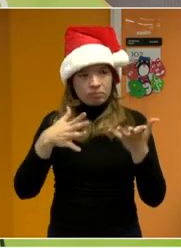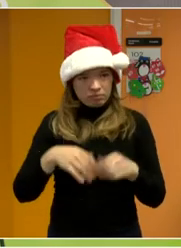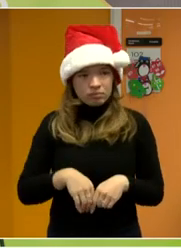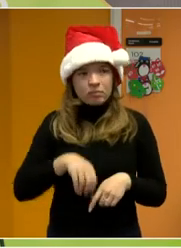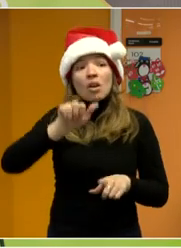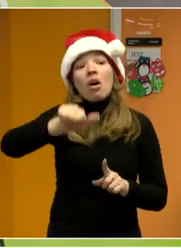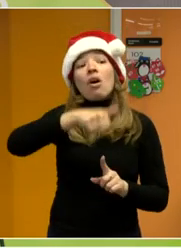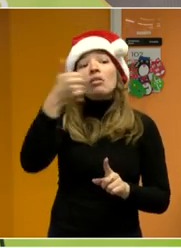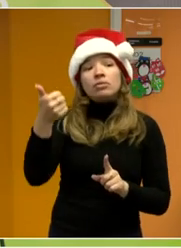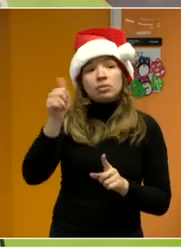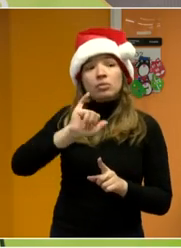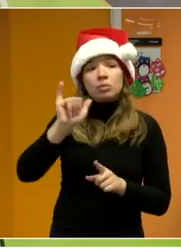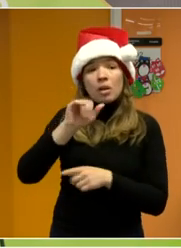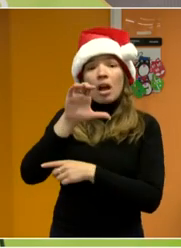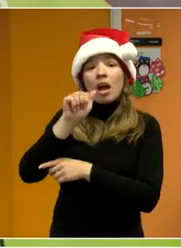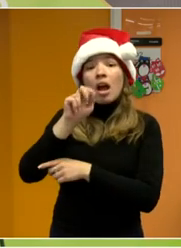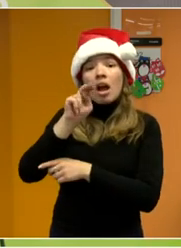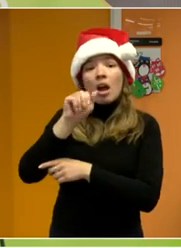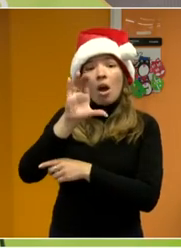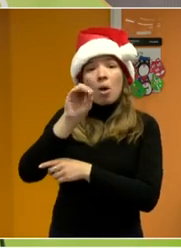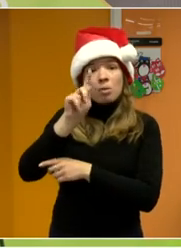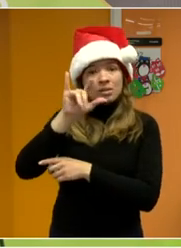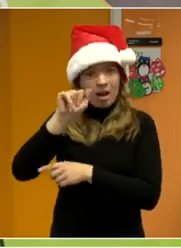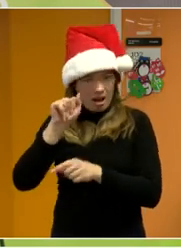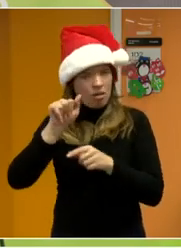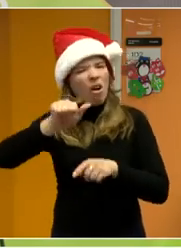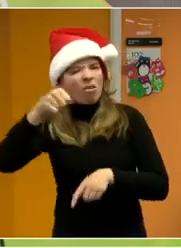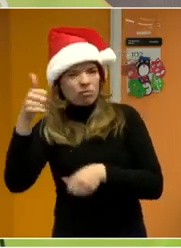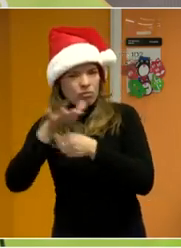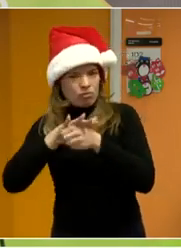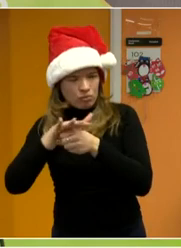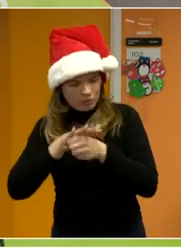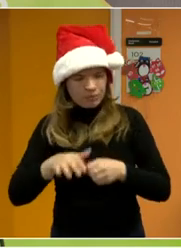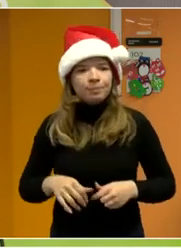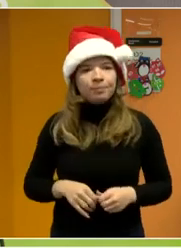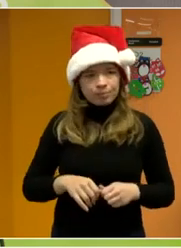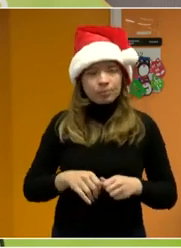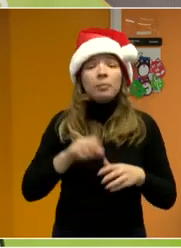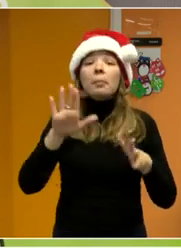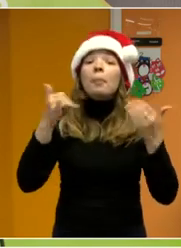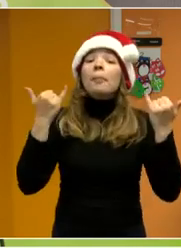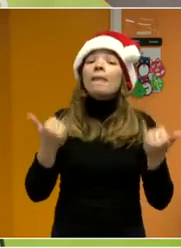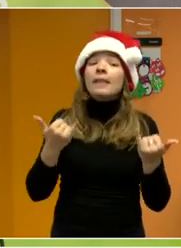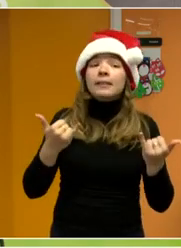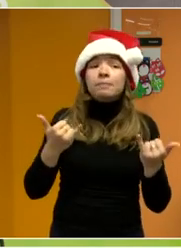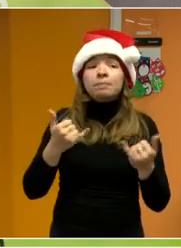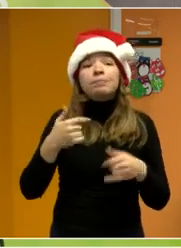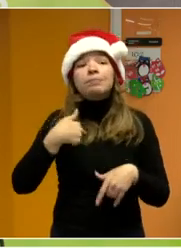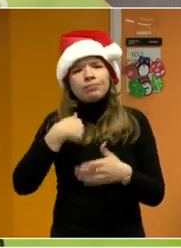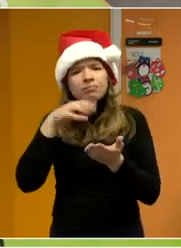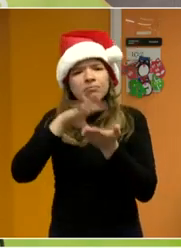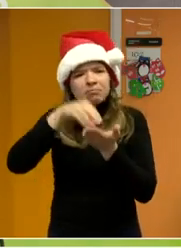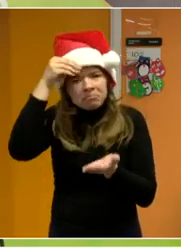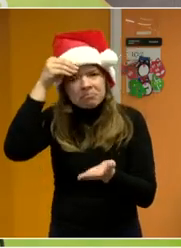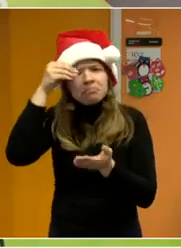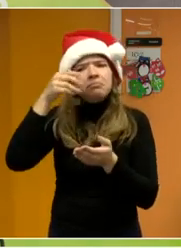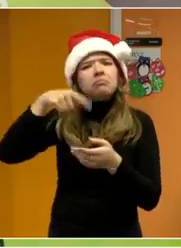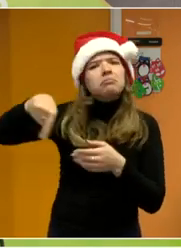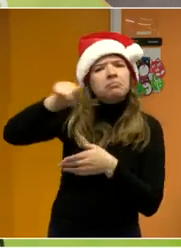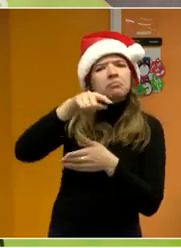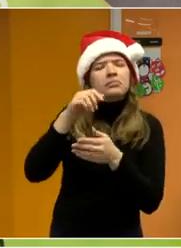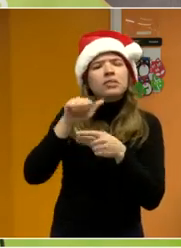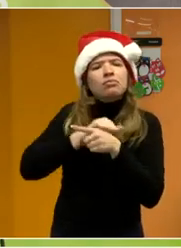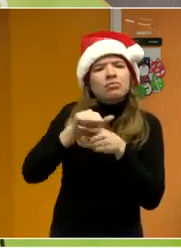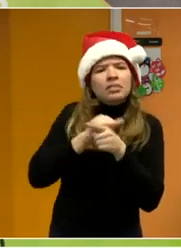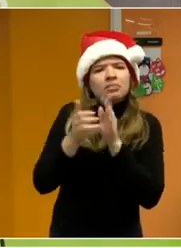that, we heard a little bit about some of the training. You may not have known that you can get training in